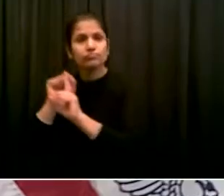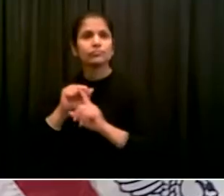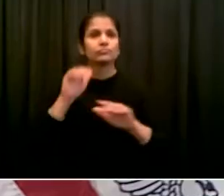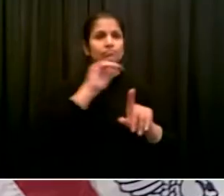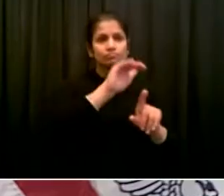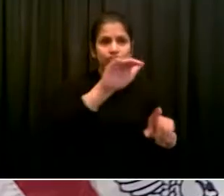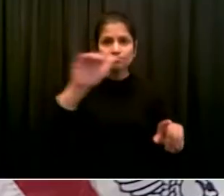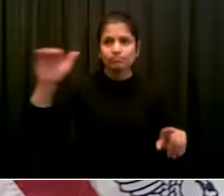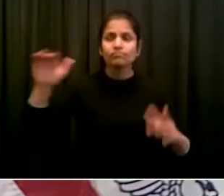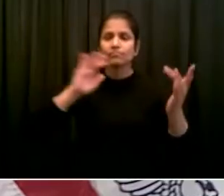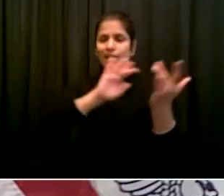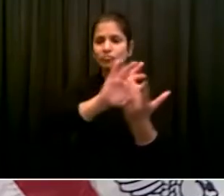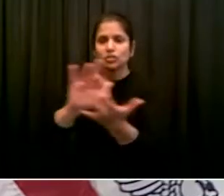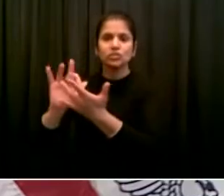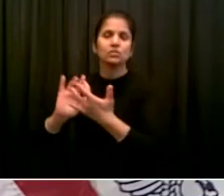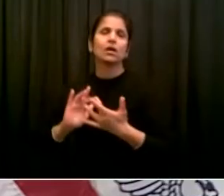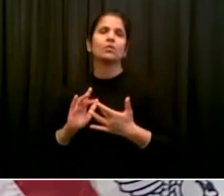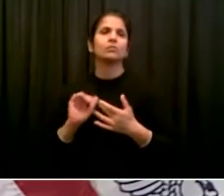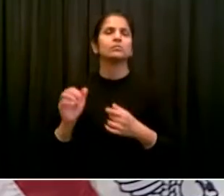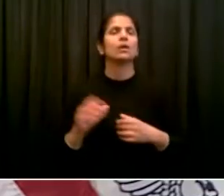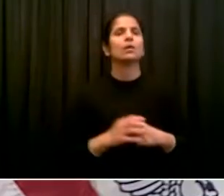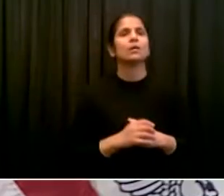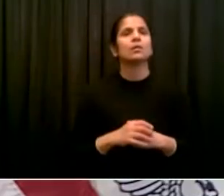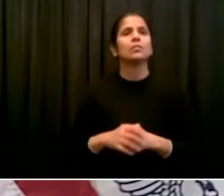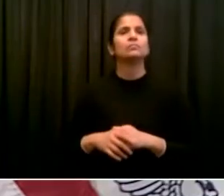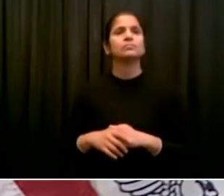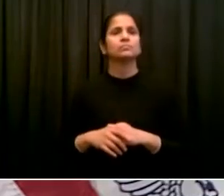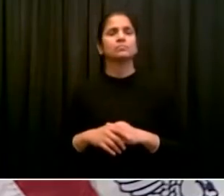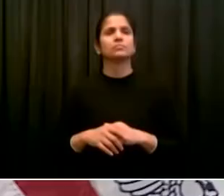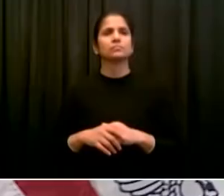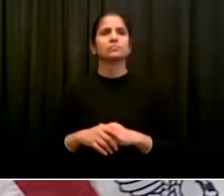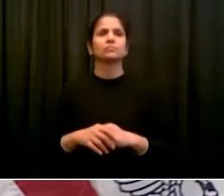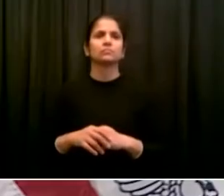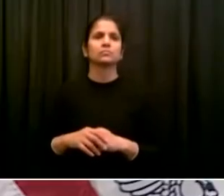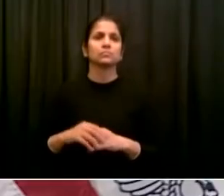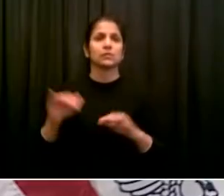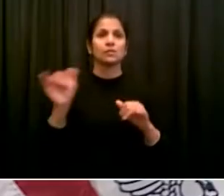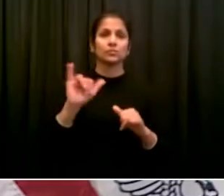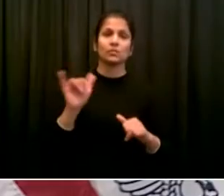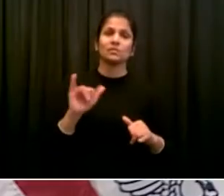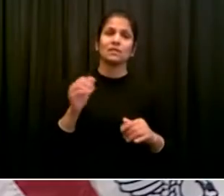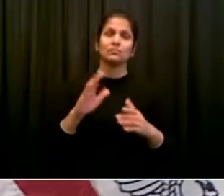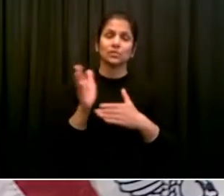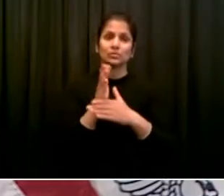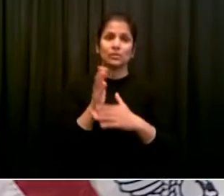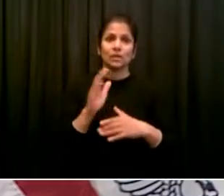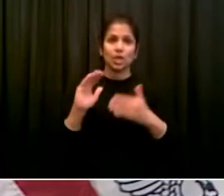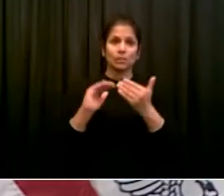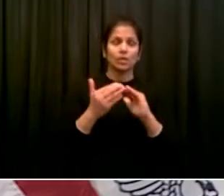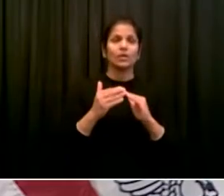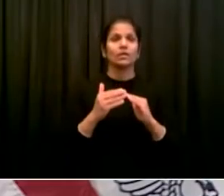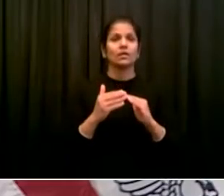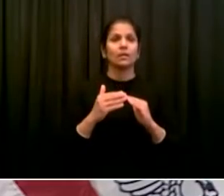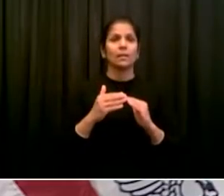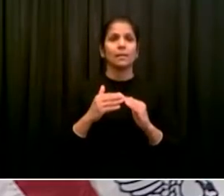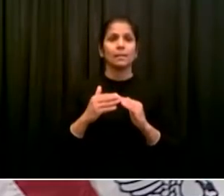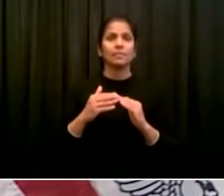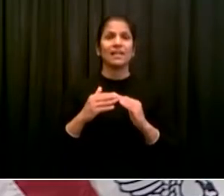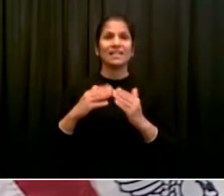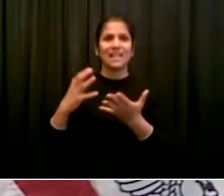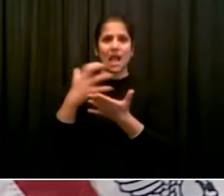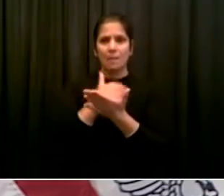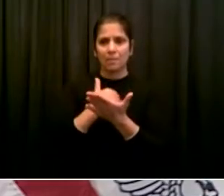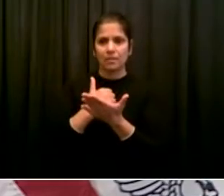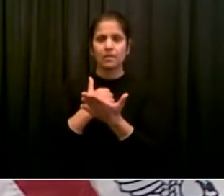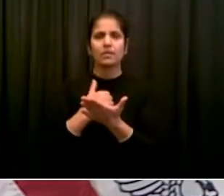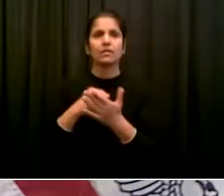real differences between communities demographically, and I'd say possibly the single biggest indicator has been income of